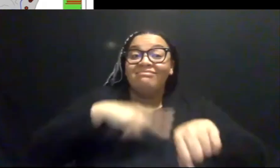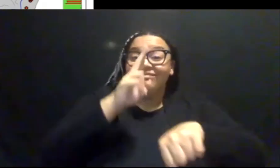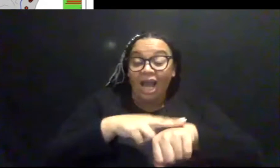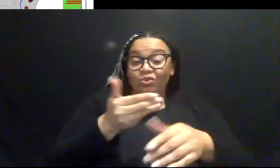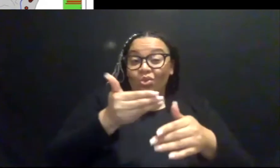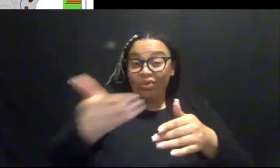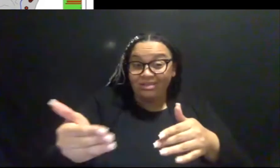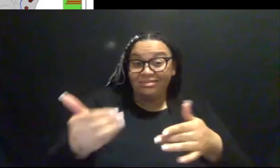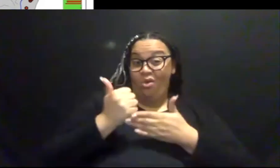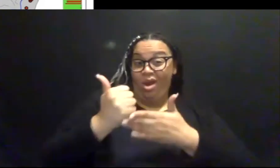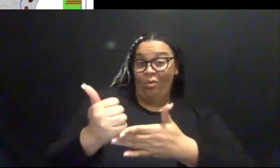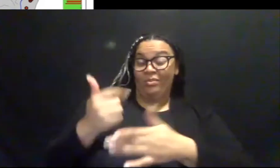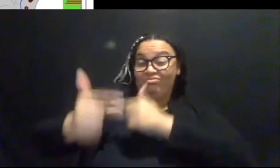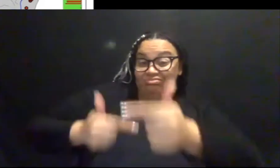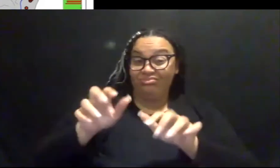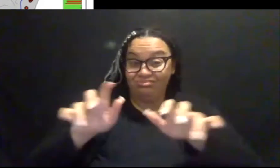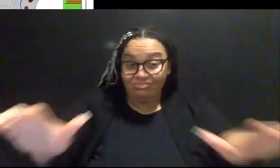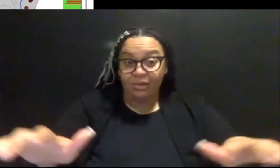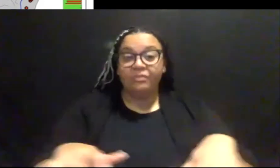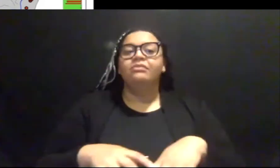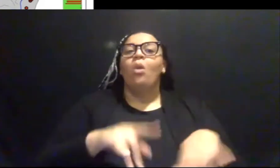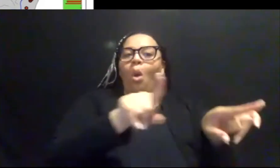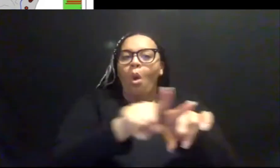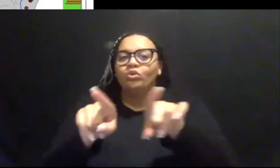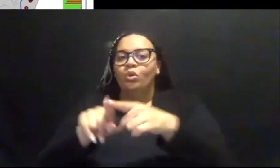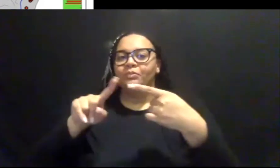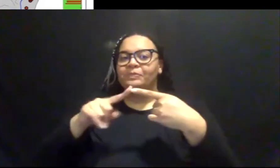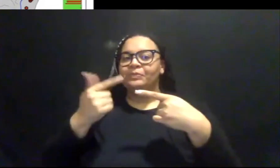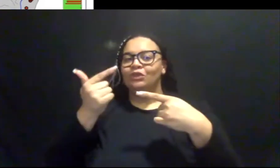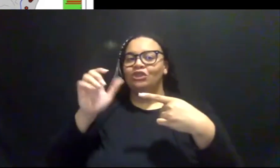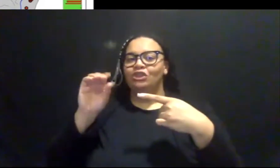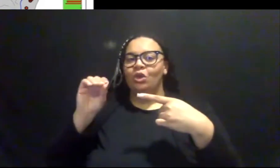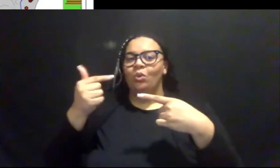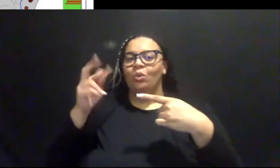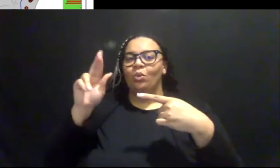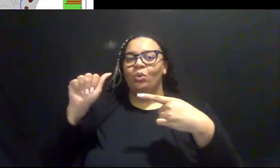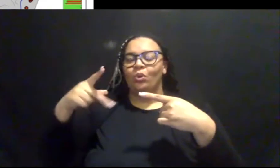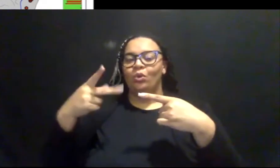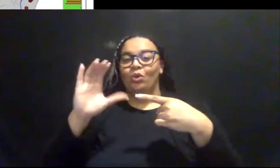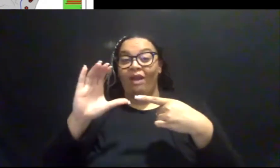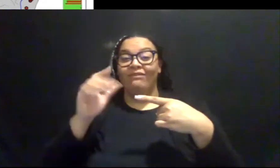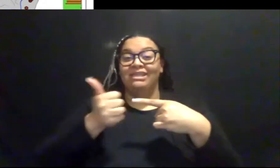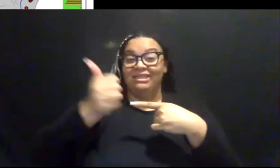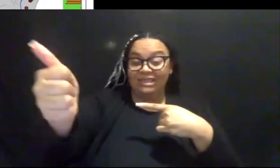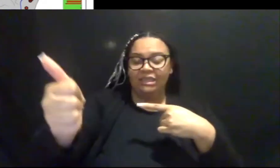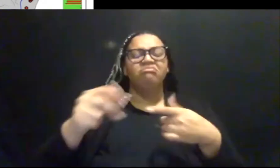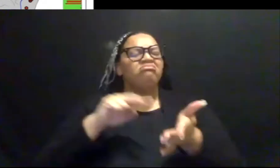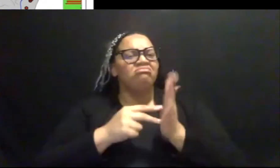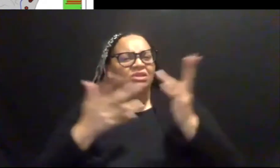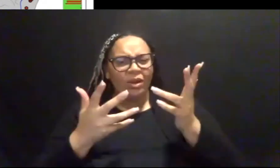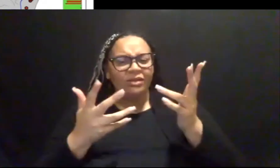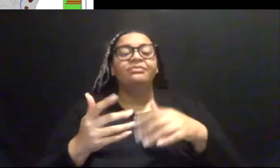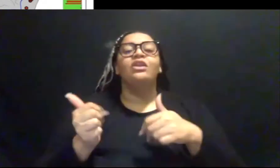as I mentioned. The other is geographic distance. This is our null hypothesis. And basically all this means is that the farther away any